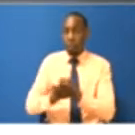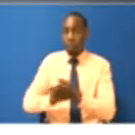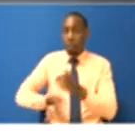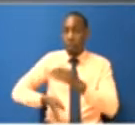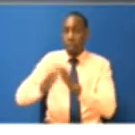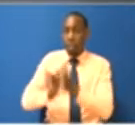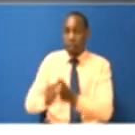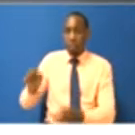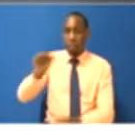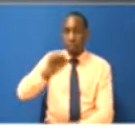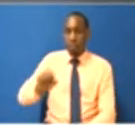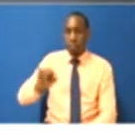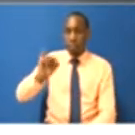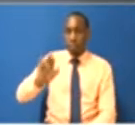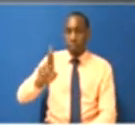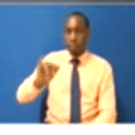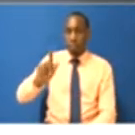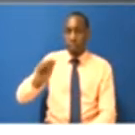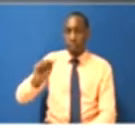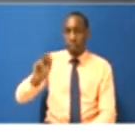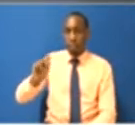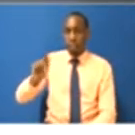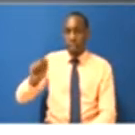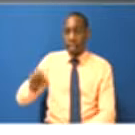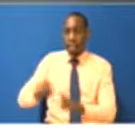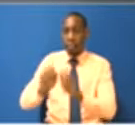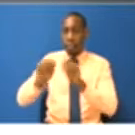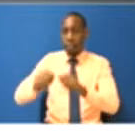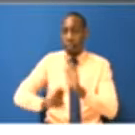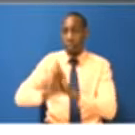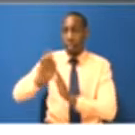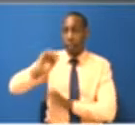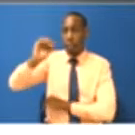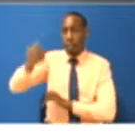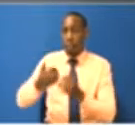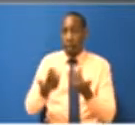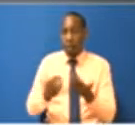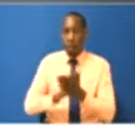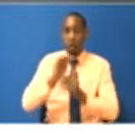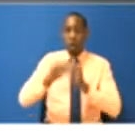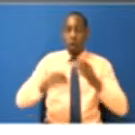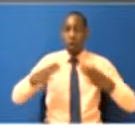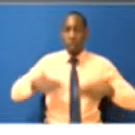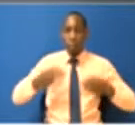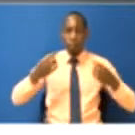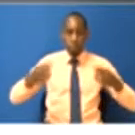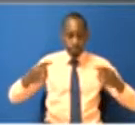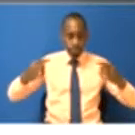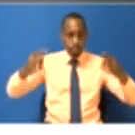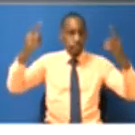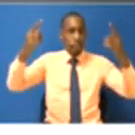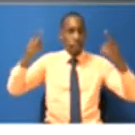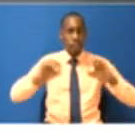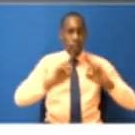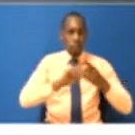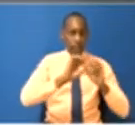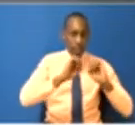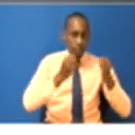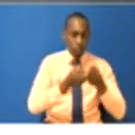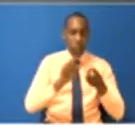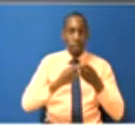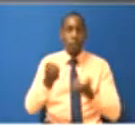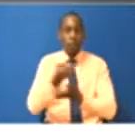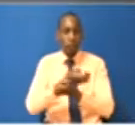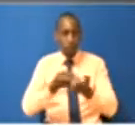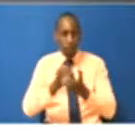lanka or we'll develop the city in a way that all the citizens prosper socially and